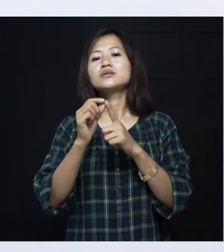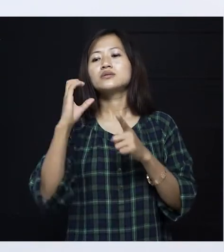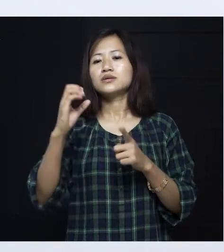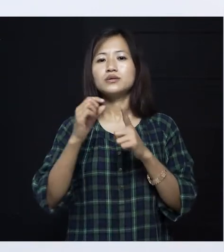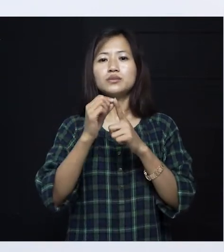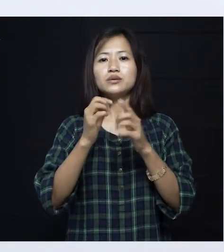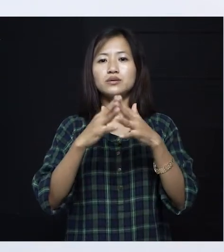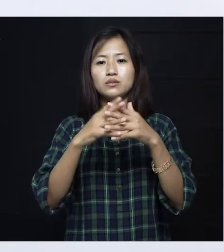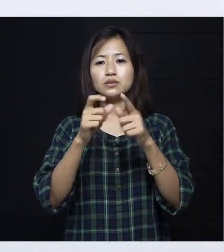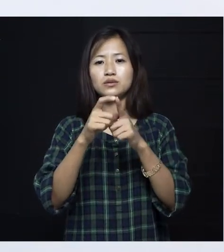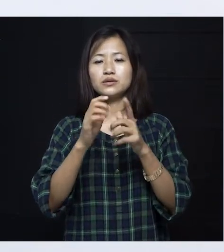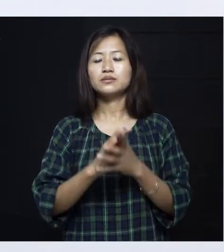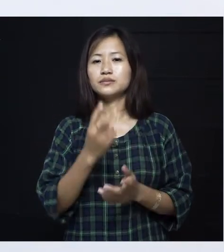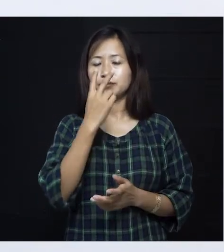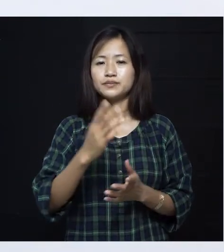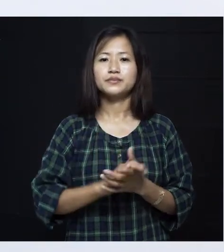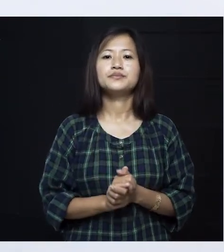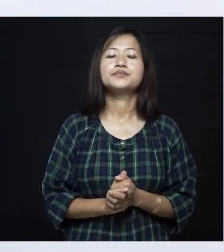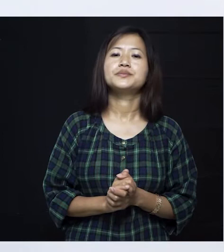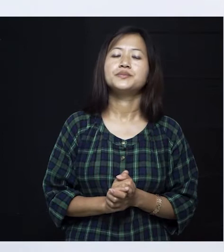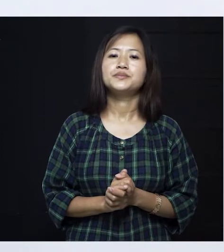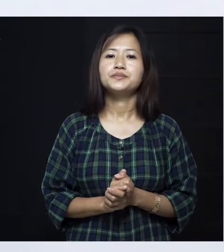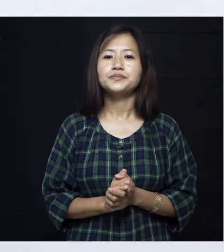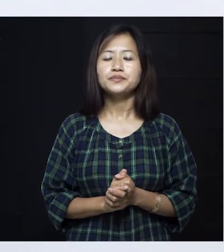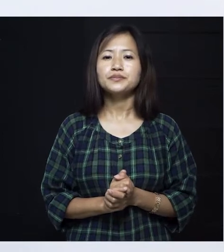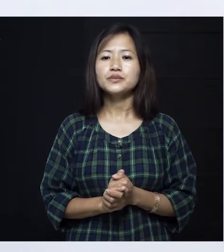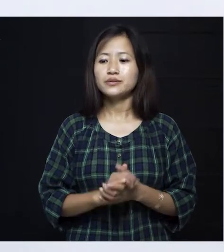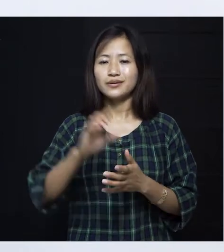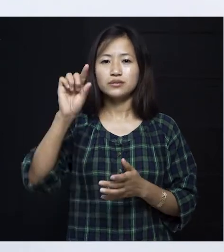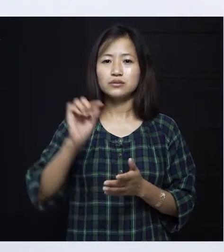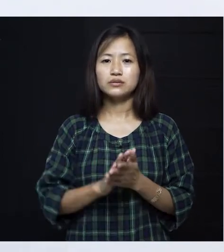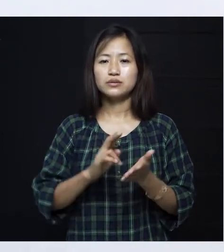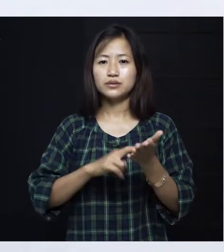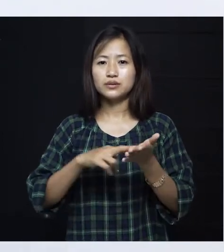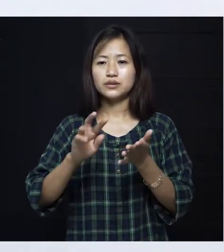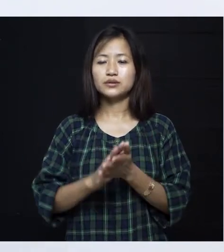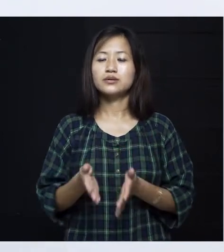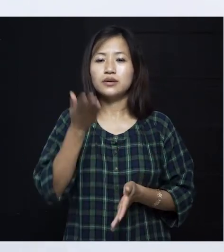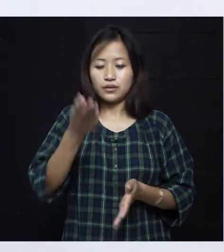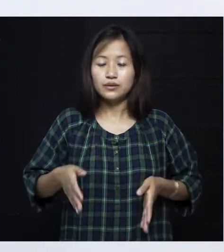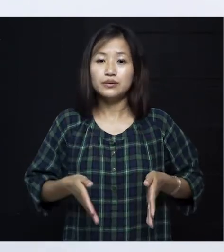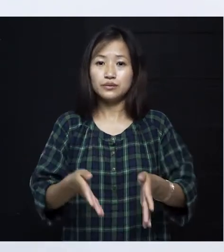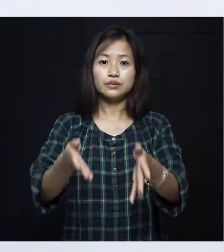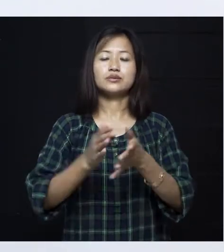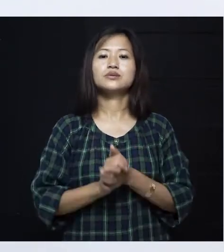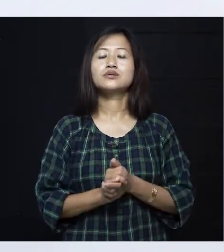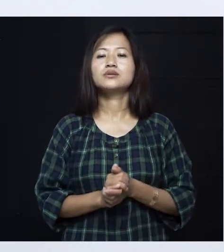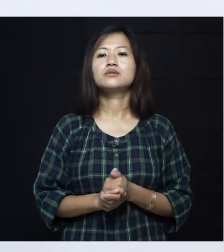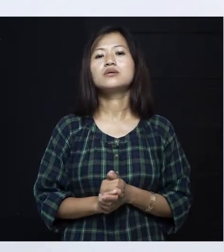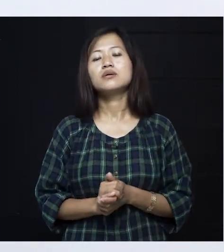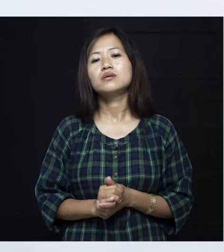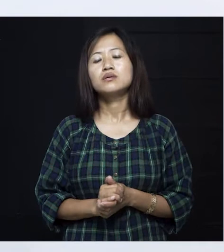CPWD, Central Public Work Department. Okay, so that is to do with national highways. Then third,